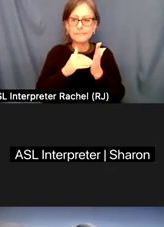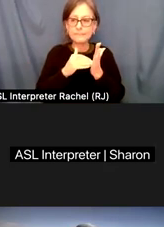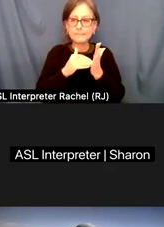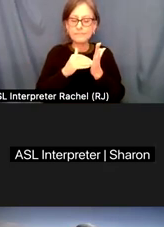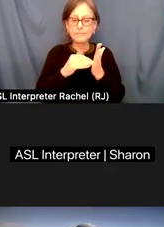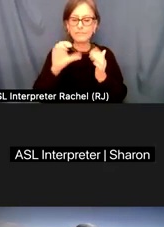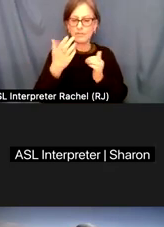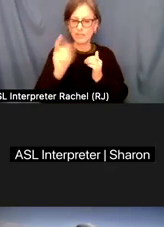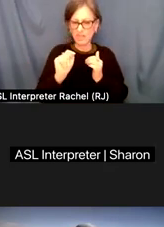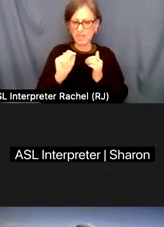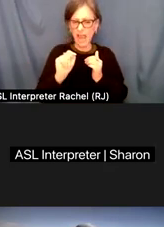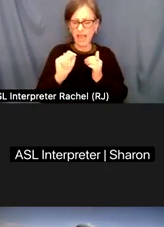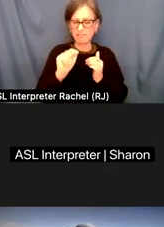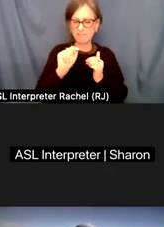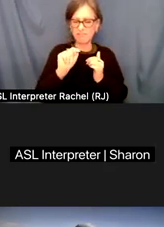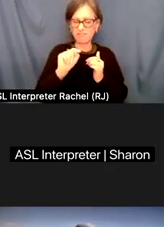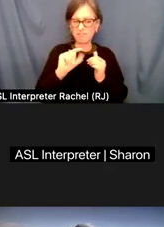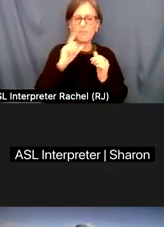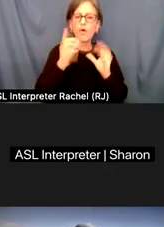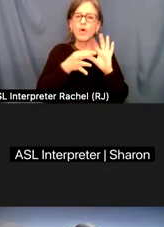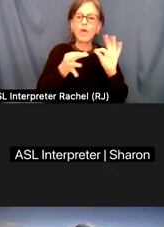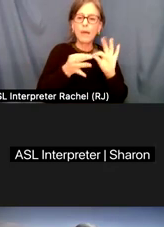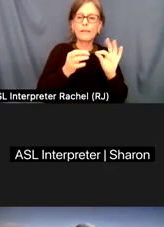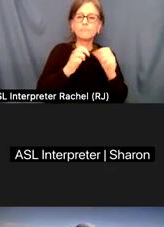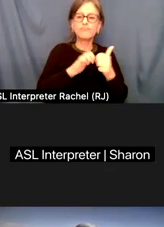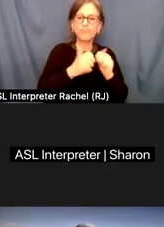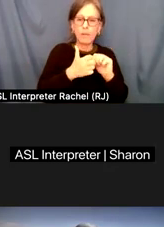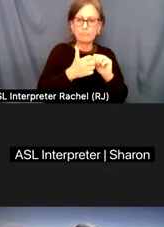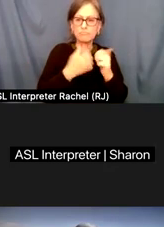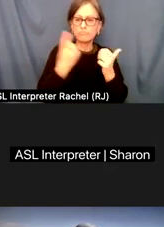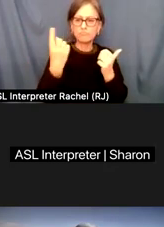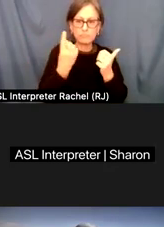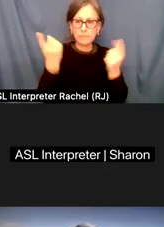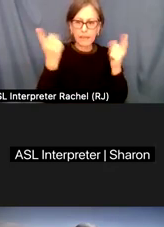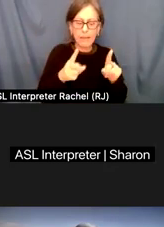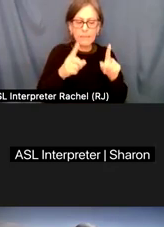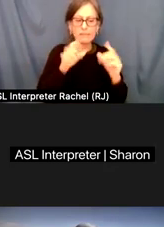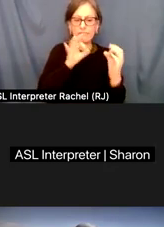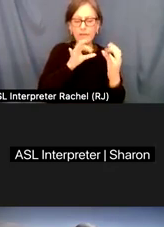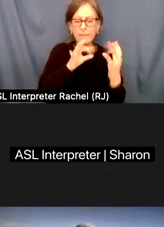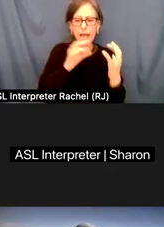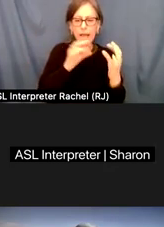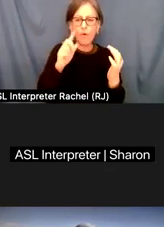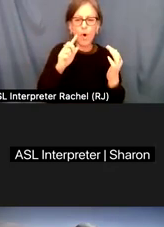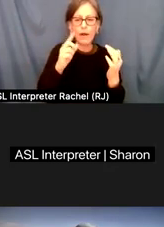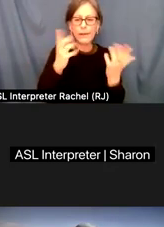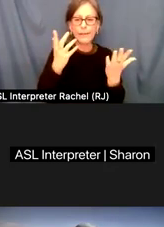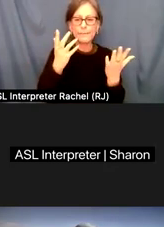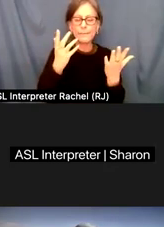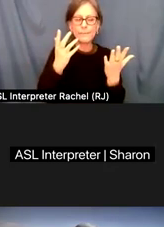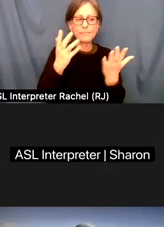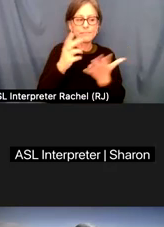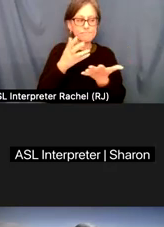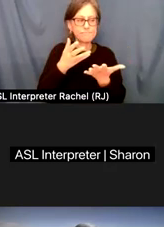Chat should be used for comments or issues or kind of feedback to maybe something